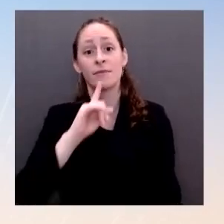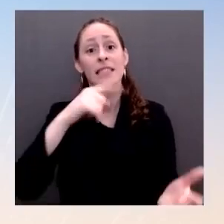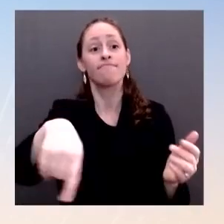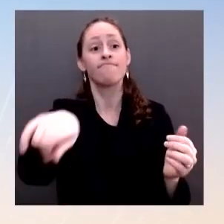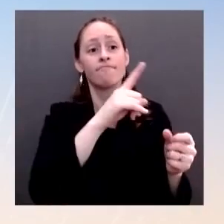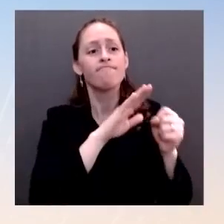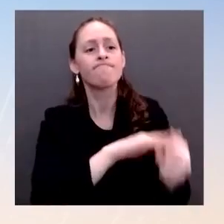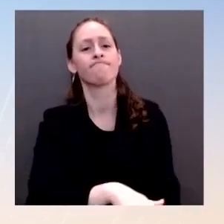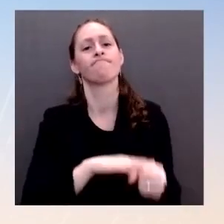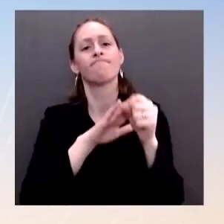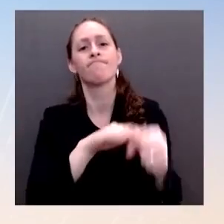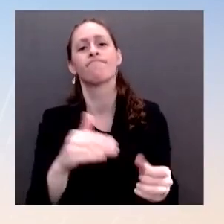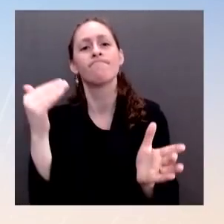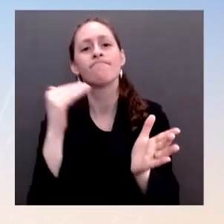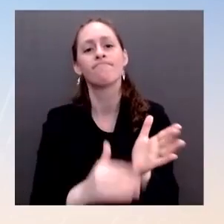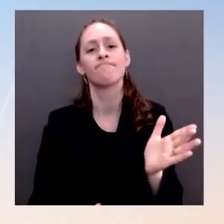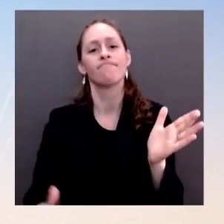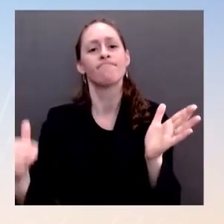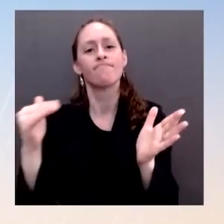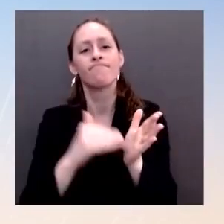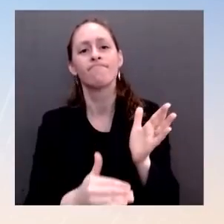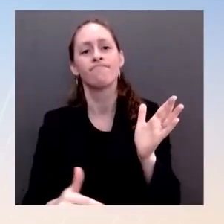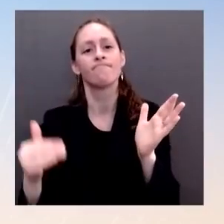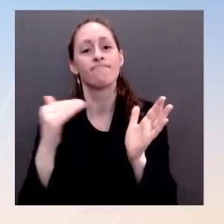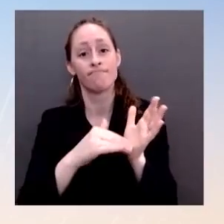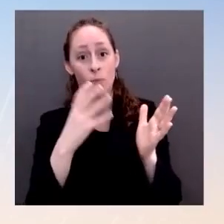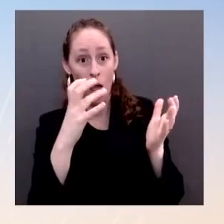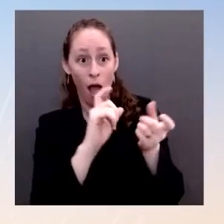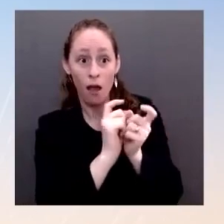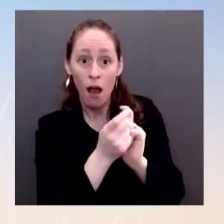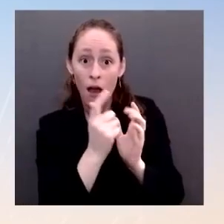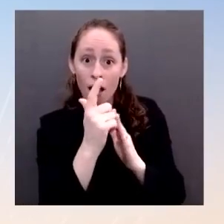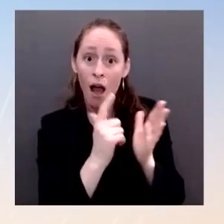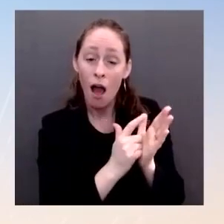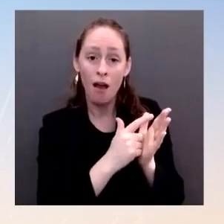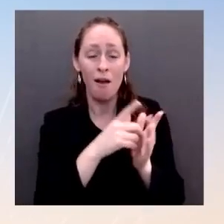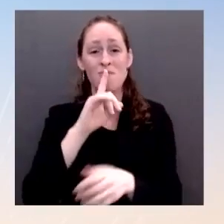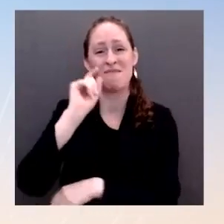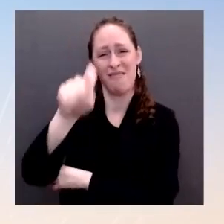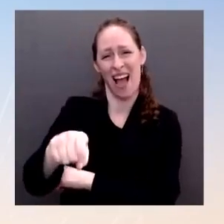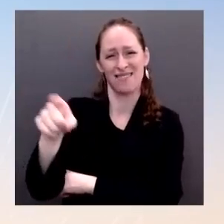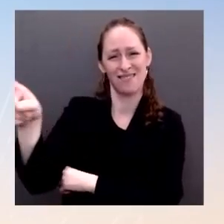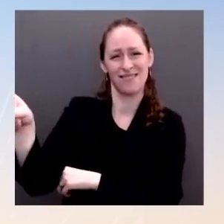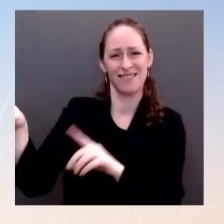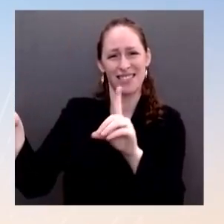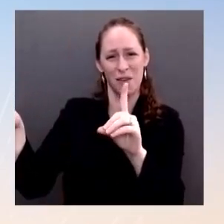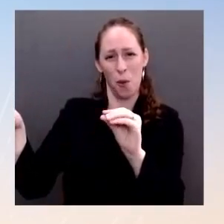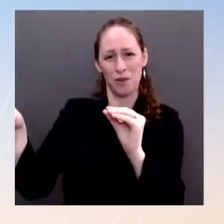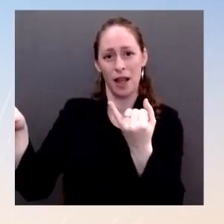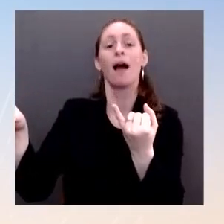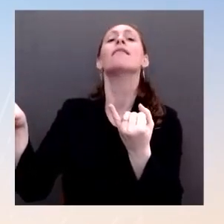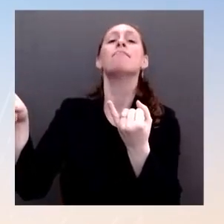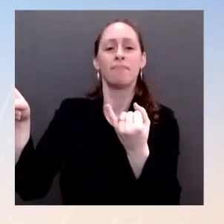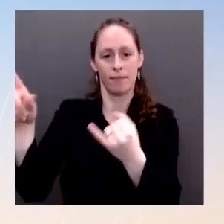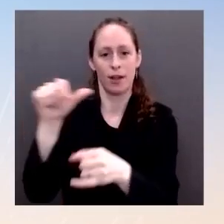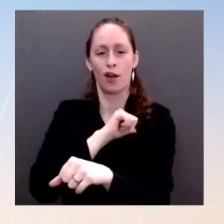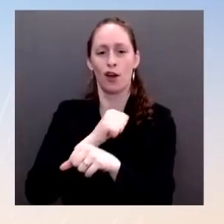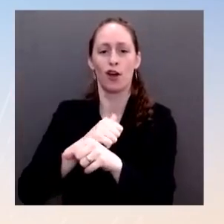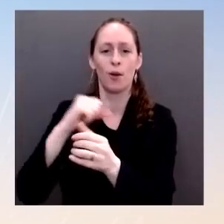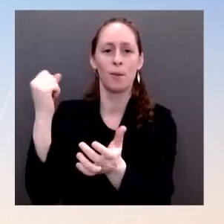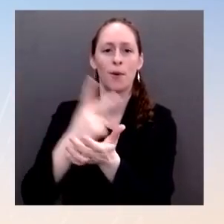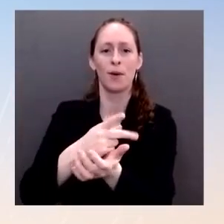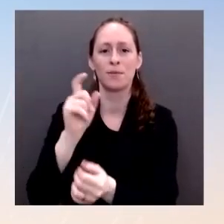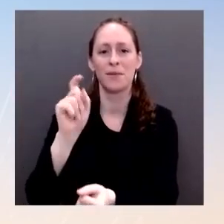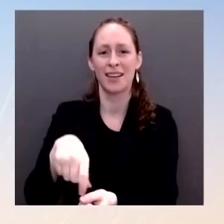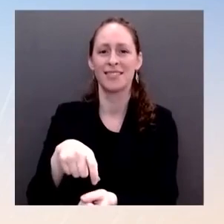these voting rights legislation that we've been fighting so hard for, would also ensure that there's a fundamental baseline of what people can know and expect. If you're a mother of 3, you should be able to